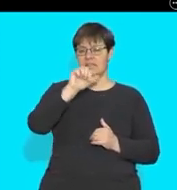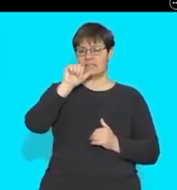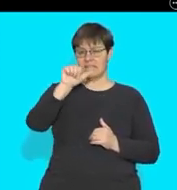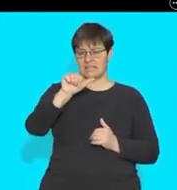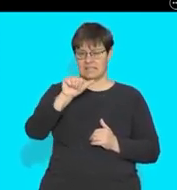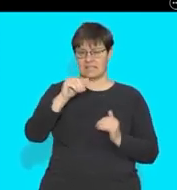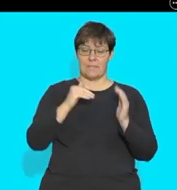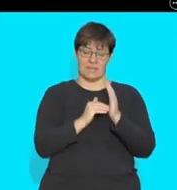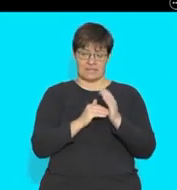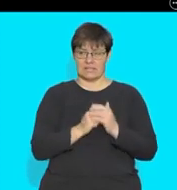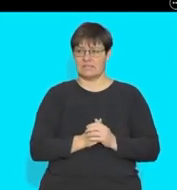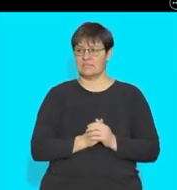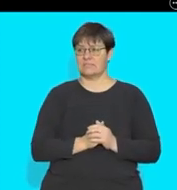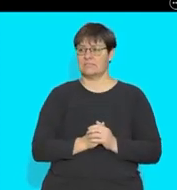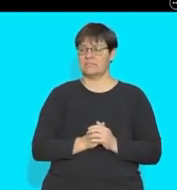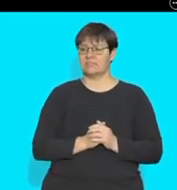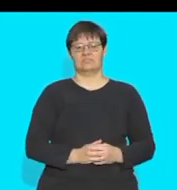0.76 meters, okay?